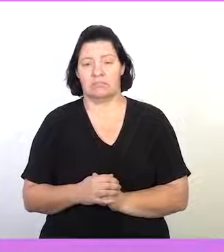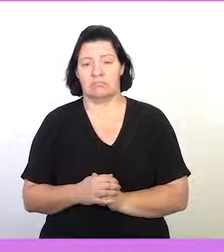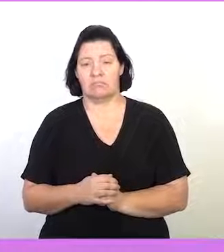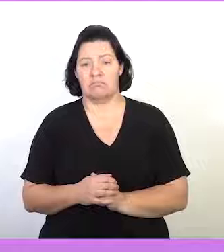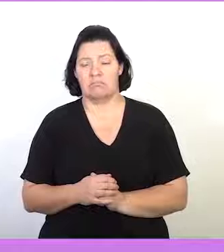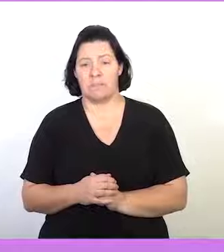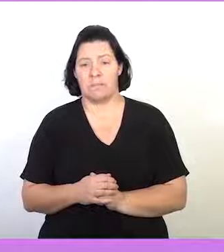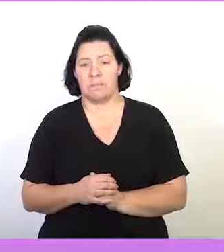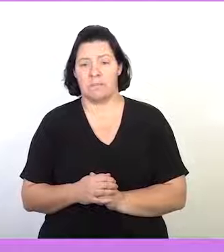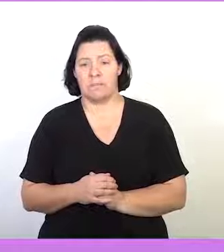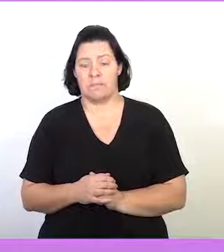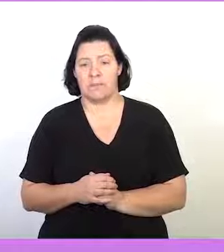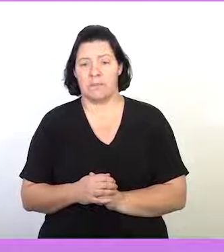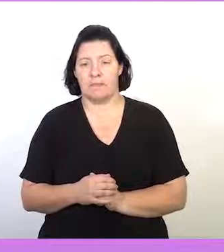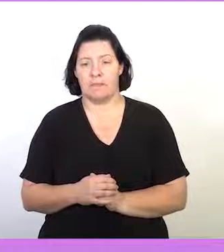comes into